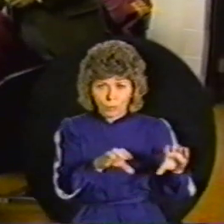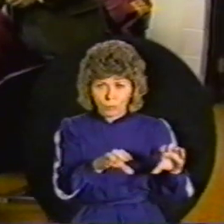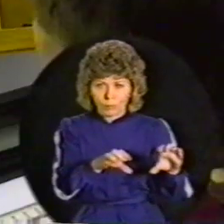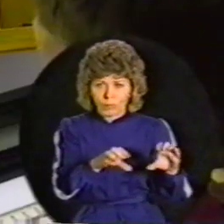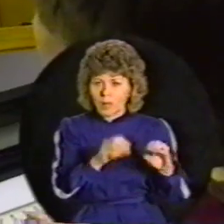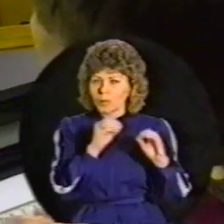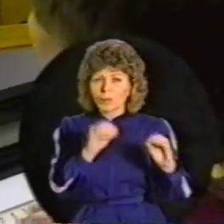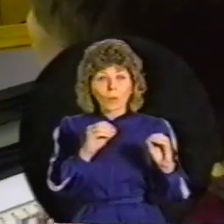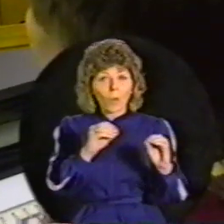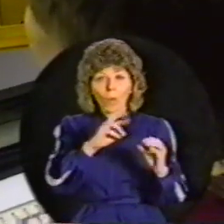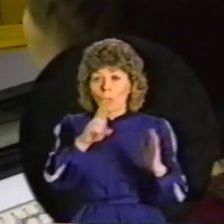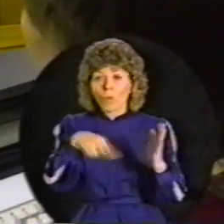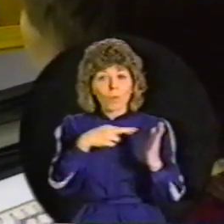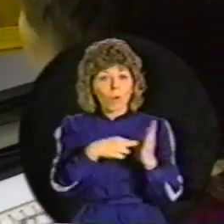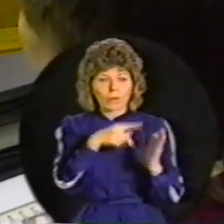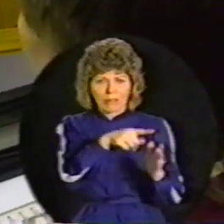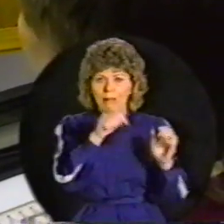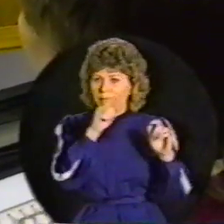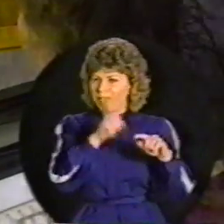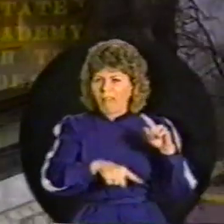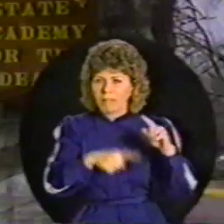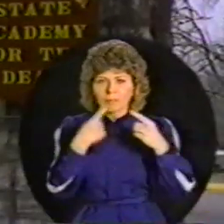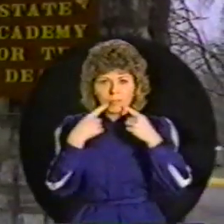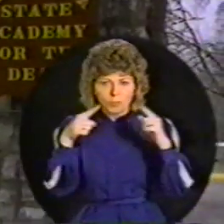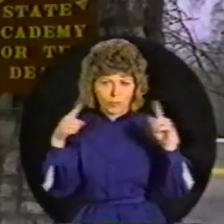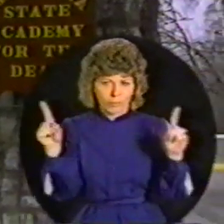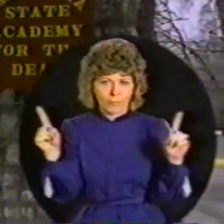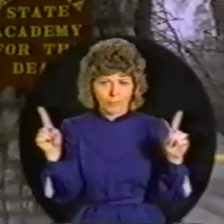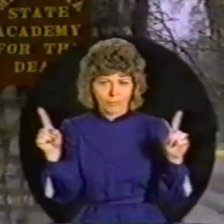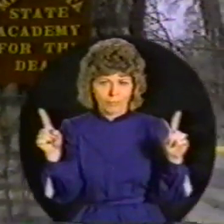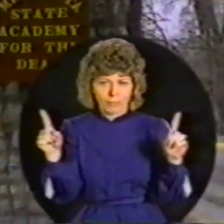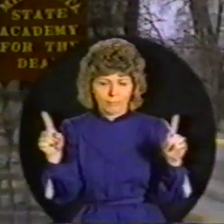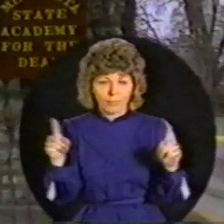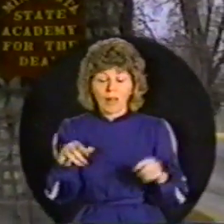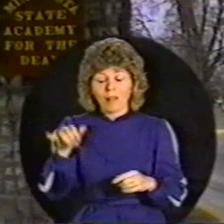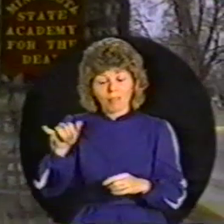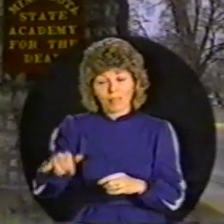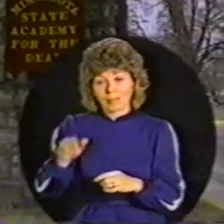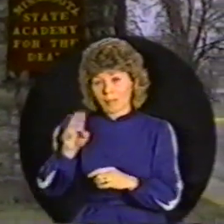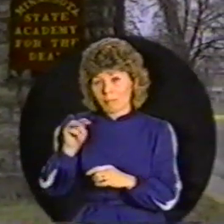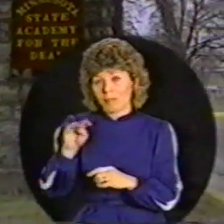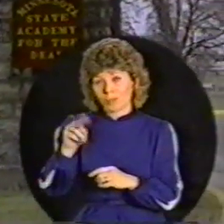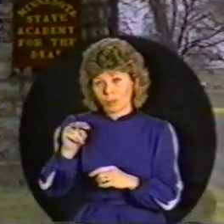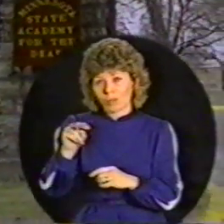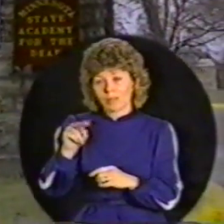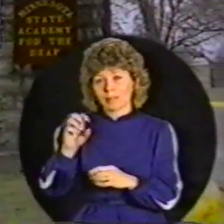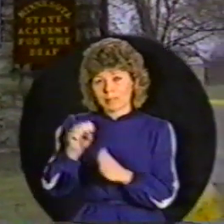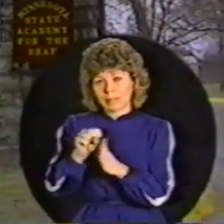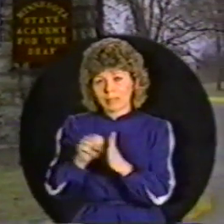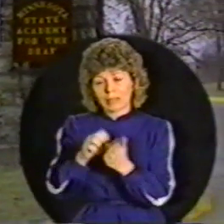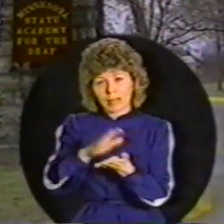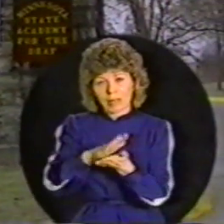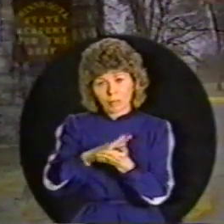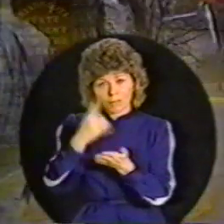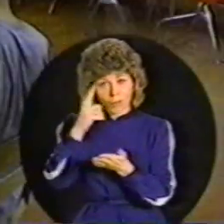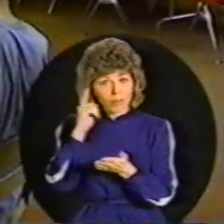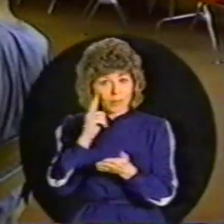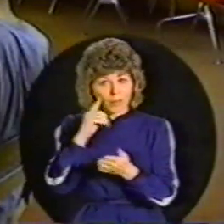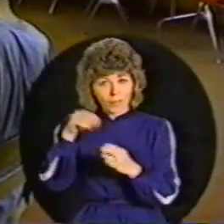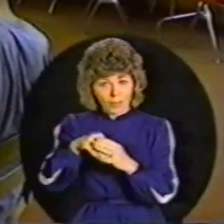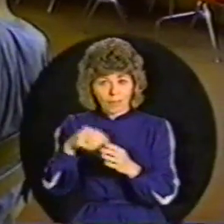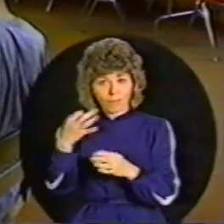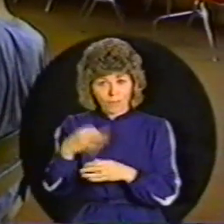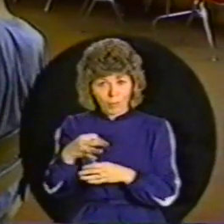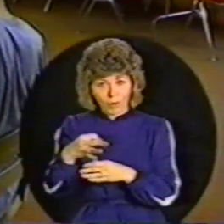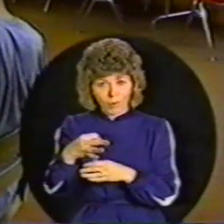There are no goals they can't achieve. This is the Minnesota State Academy for the Deaf in Faribault.